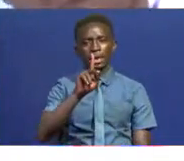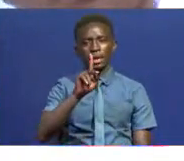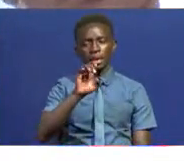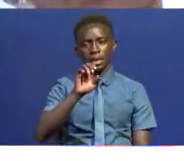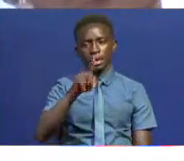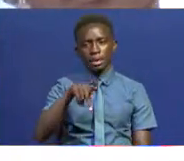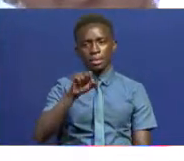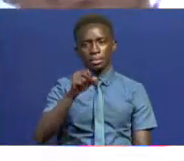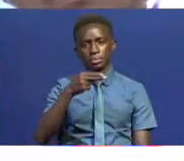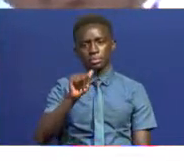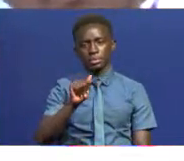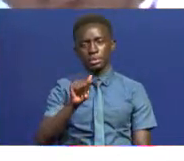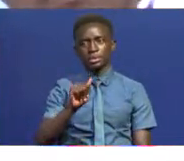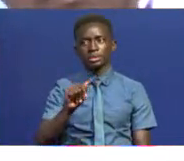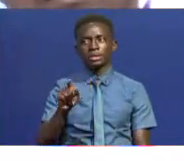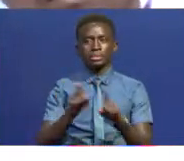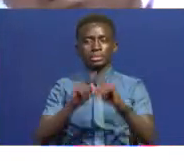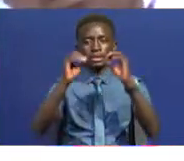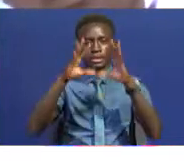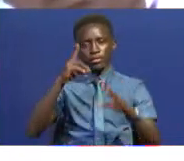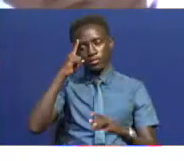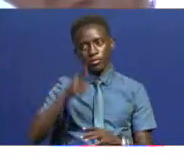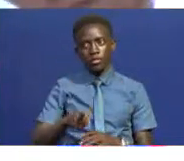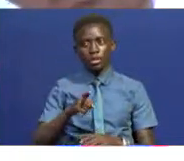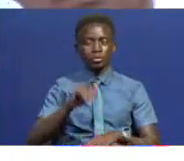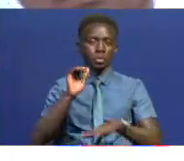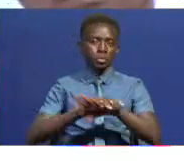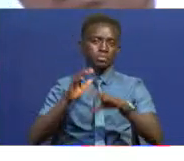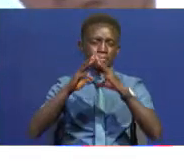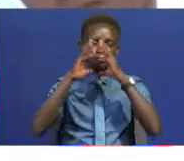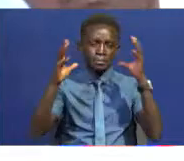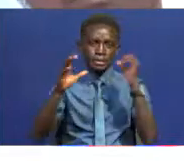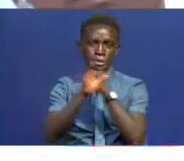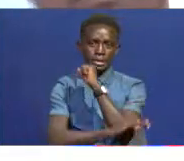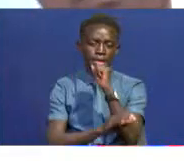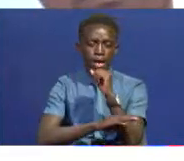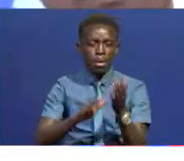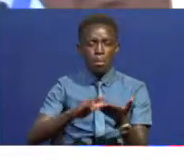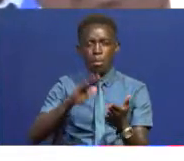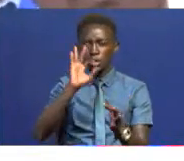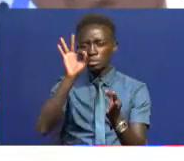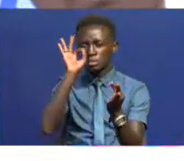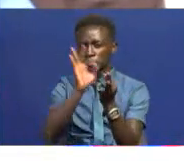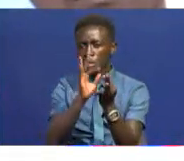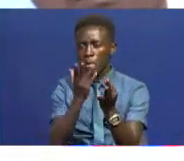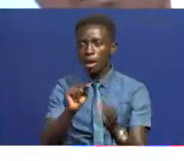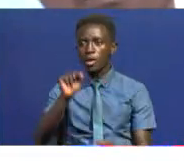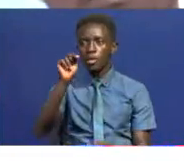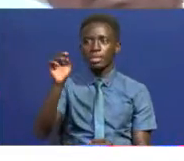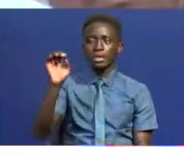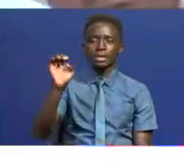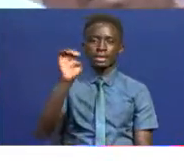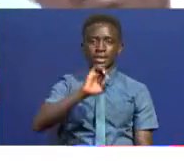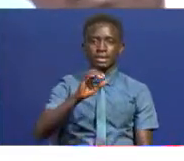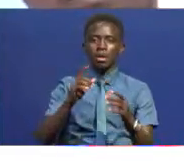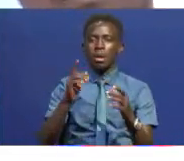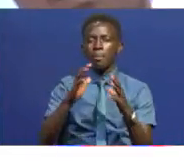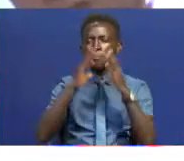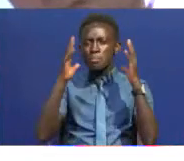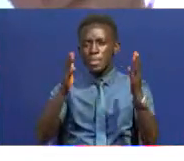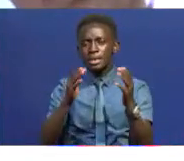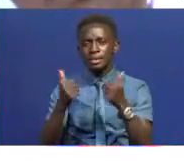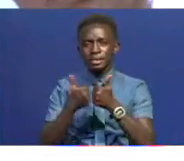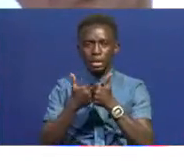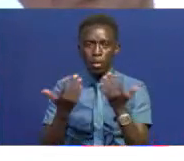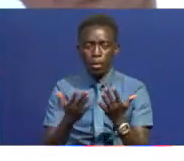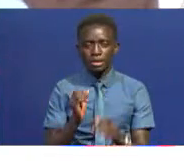head teachers of this great country, and specifically on Northeastern. One main challenge is the issue of